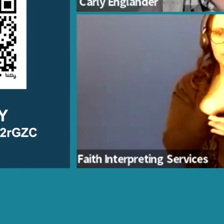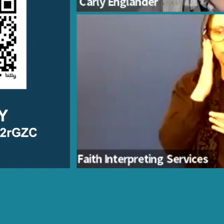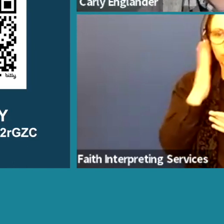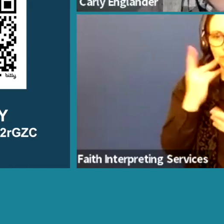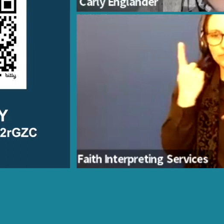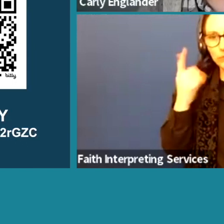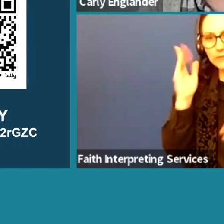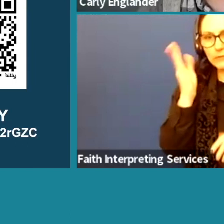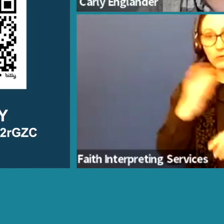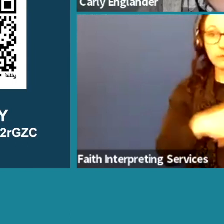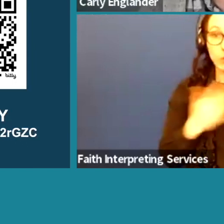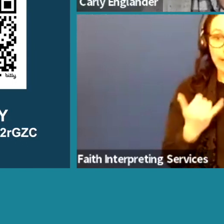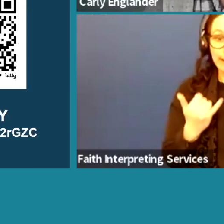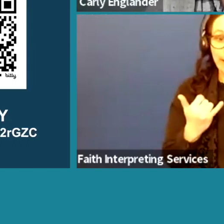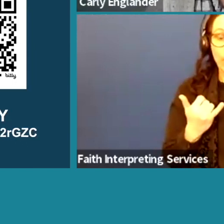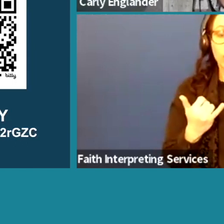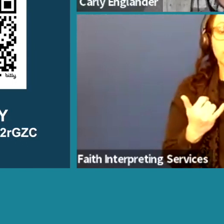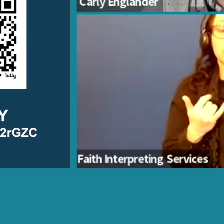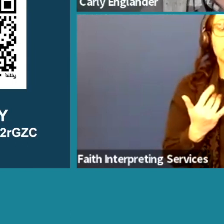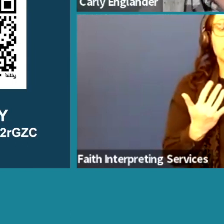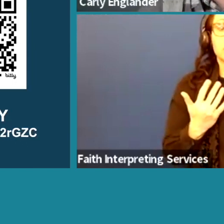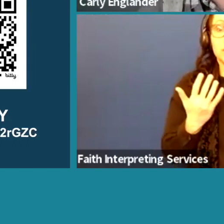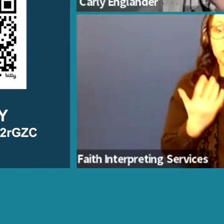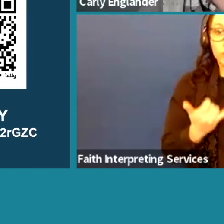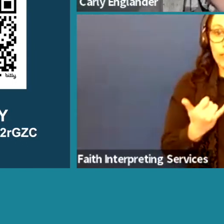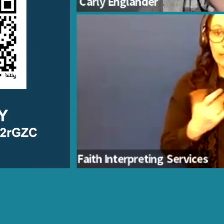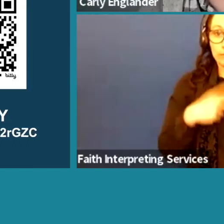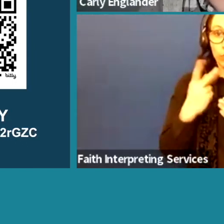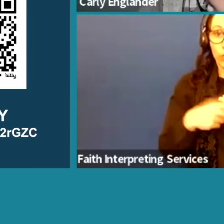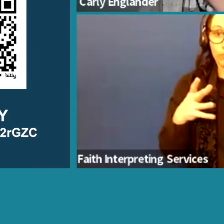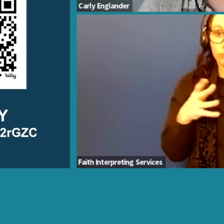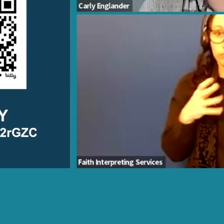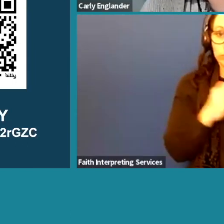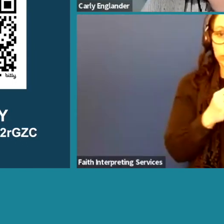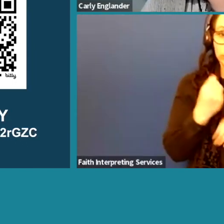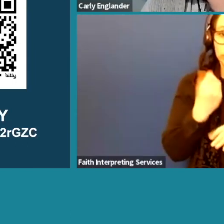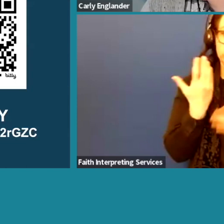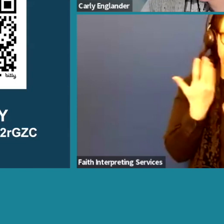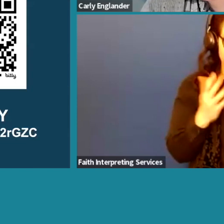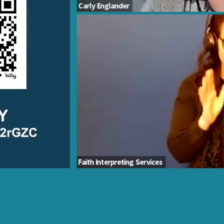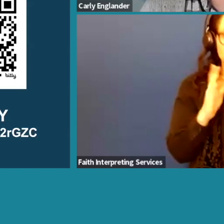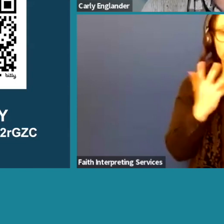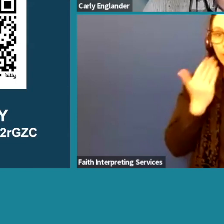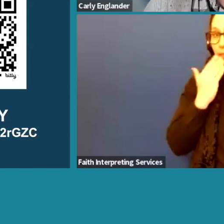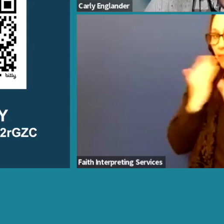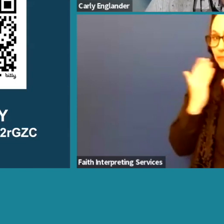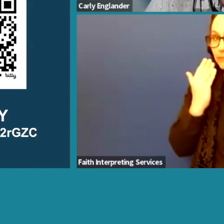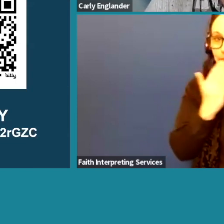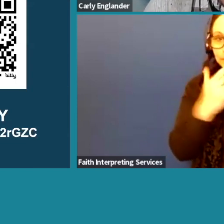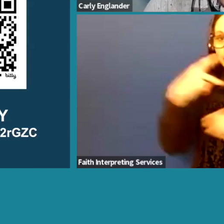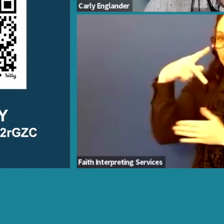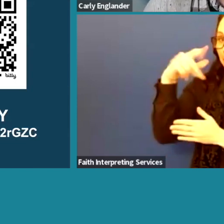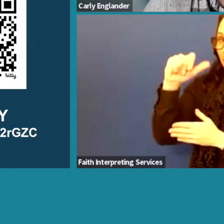will be bringing today's program to a close. I'd like to thank our presenters, Pam and